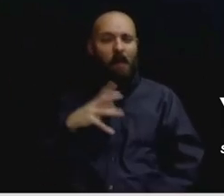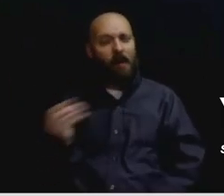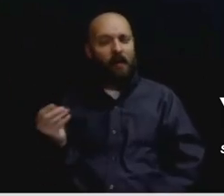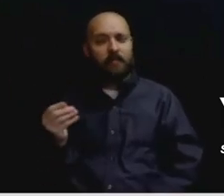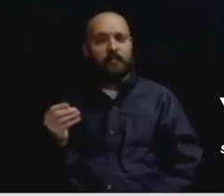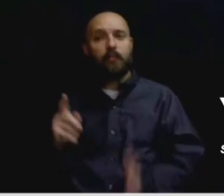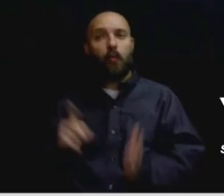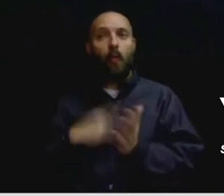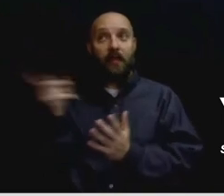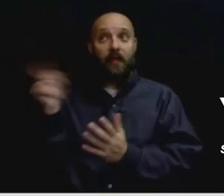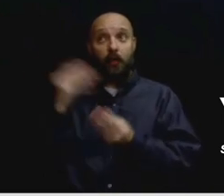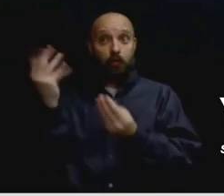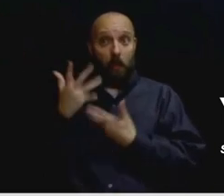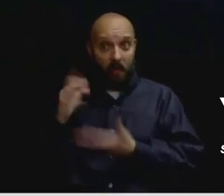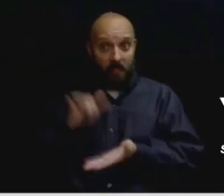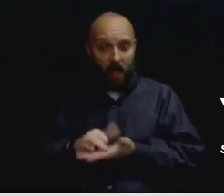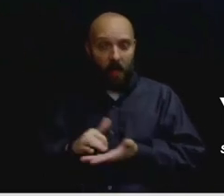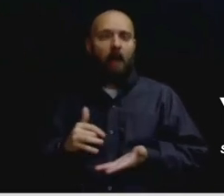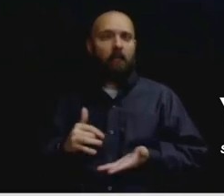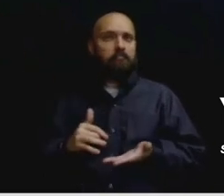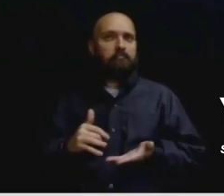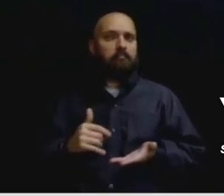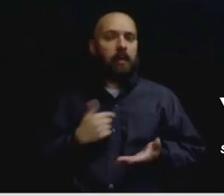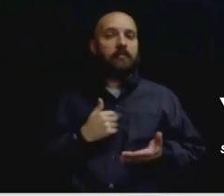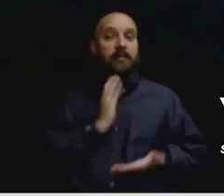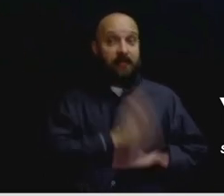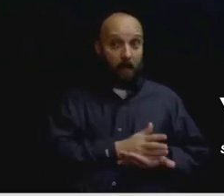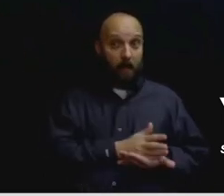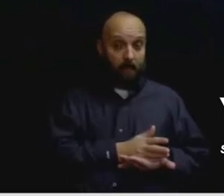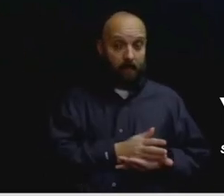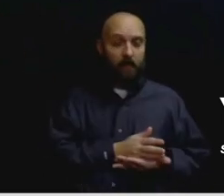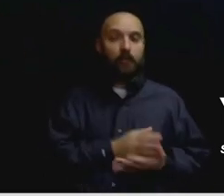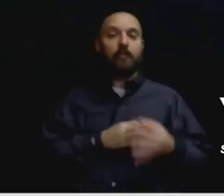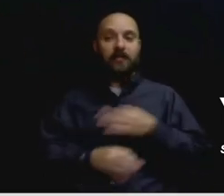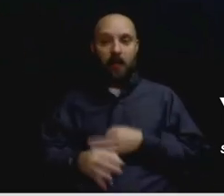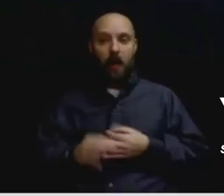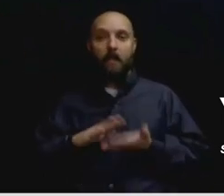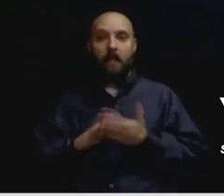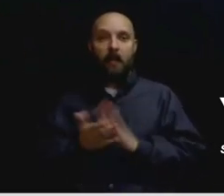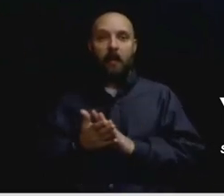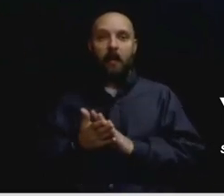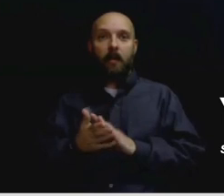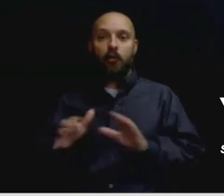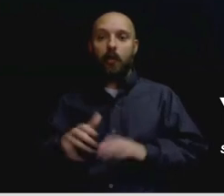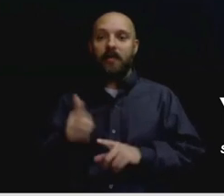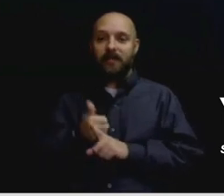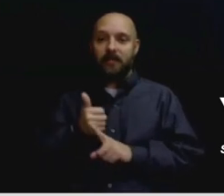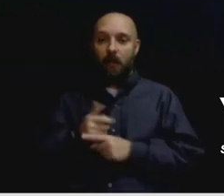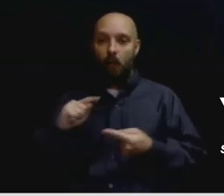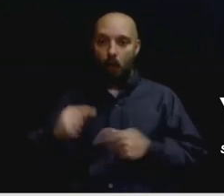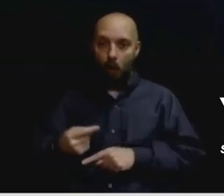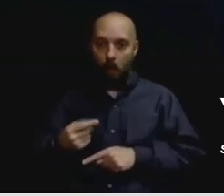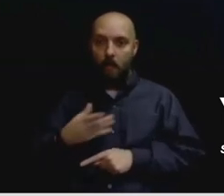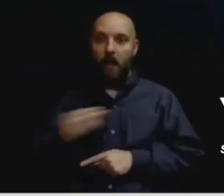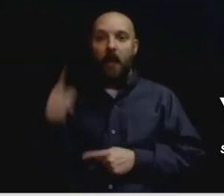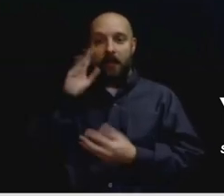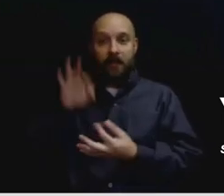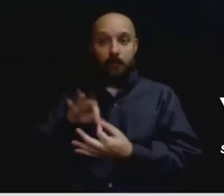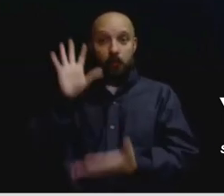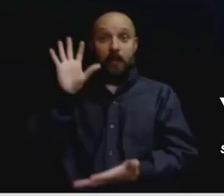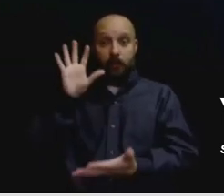told me that, I stopped and instead I began engaging in self-harm and dissociation in order